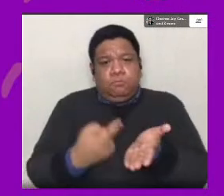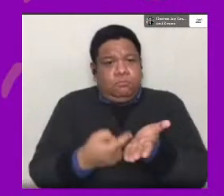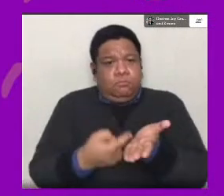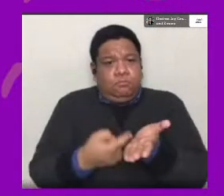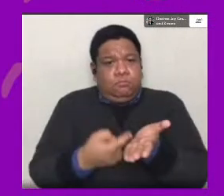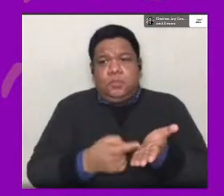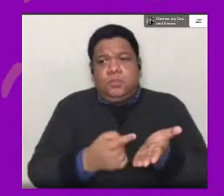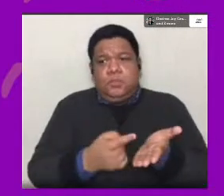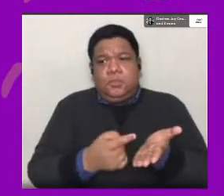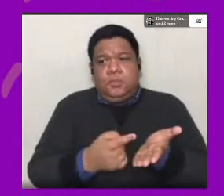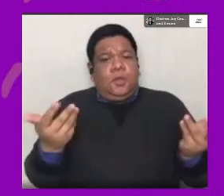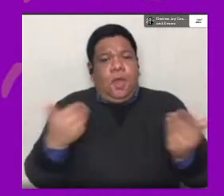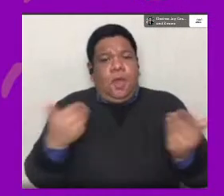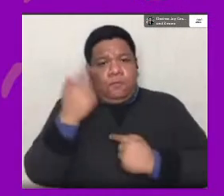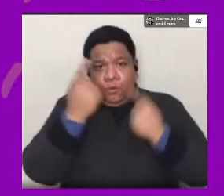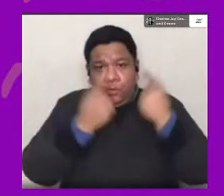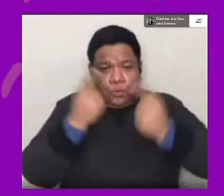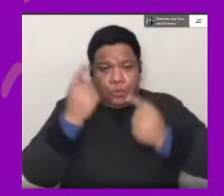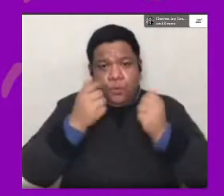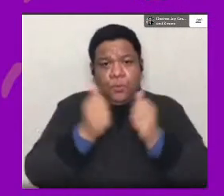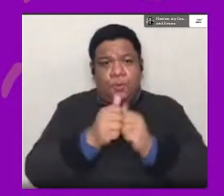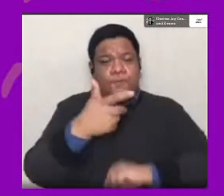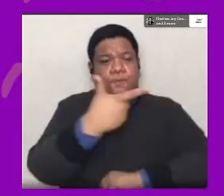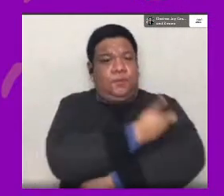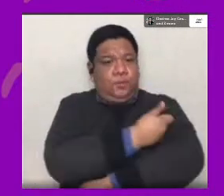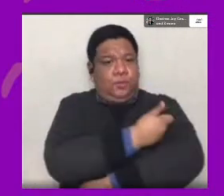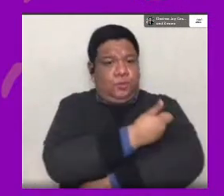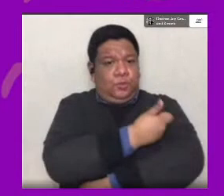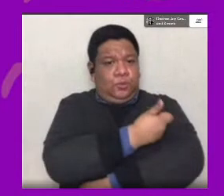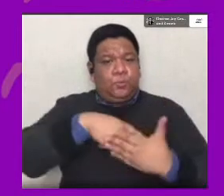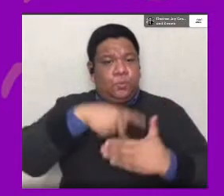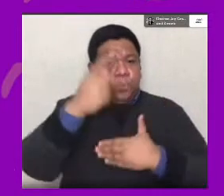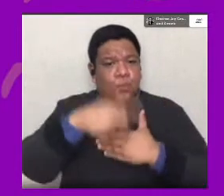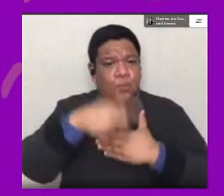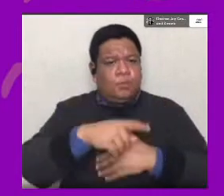concerns about vaccination programs and sexual exploitation